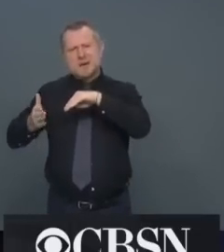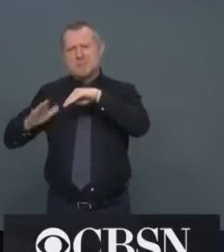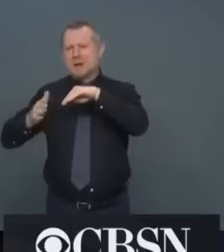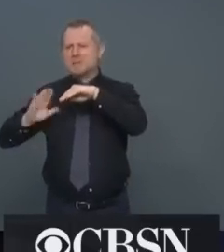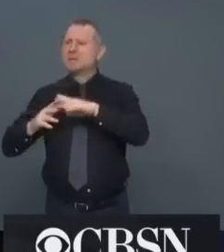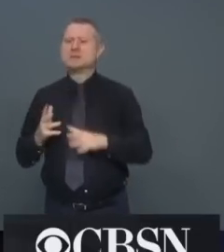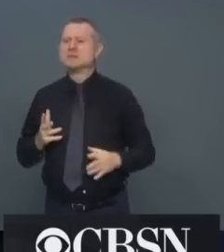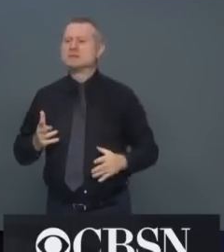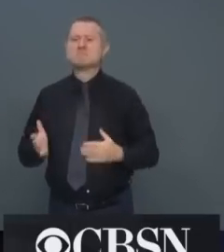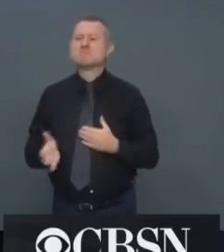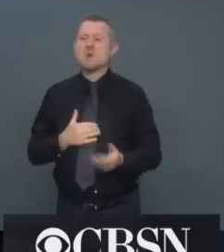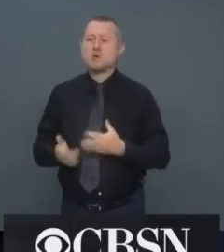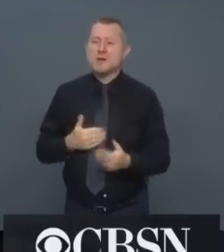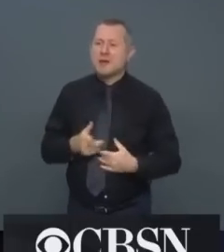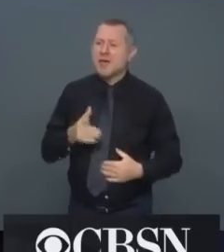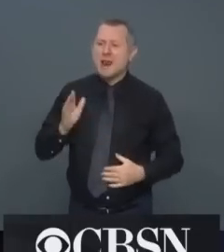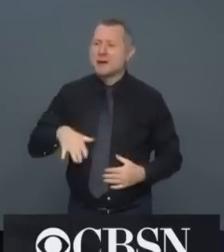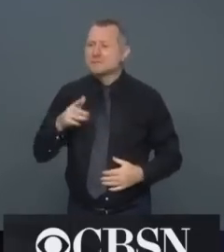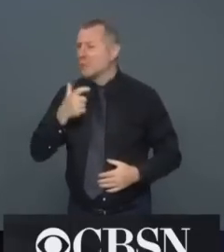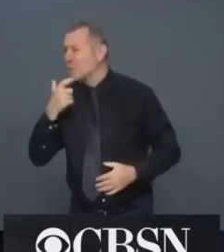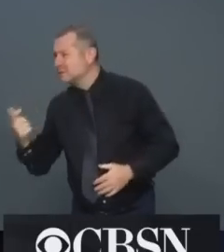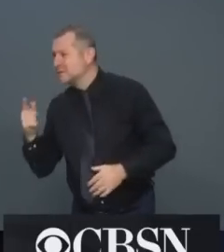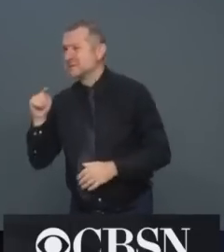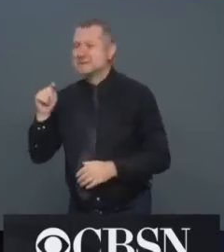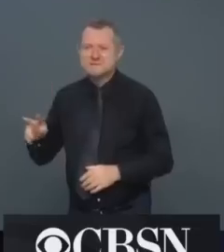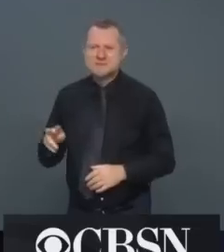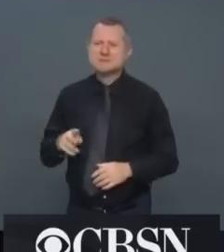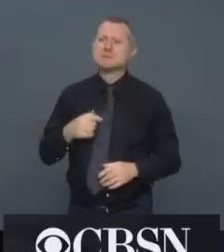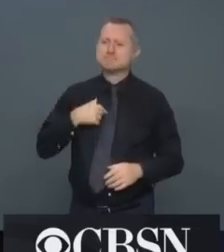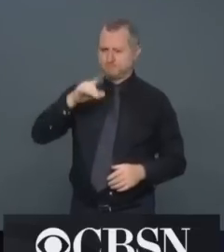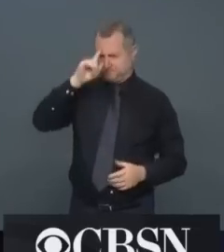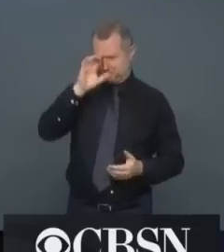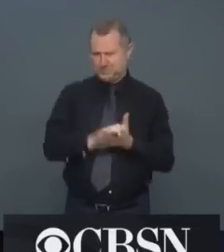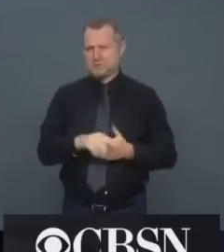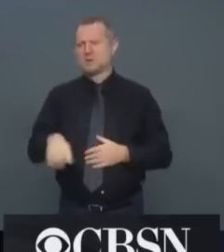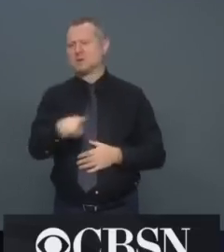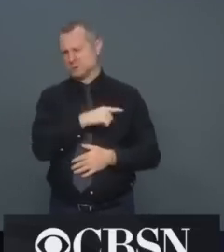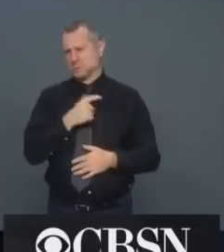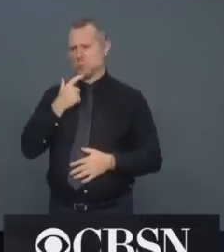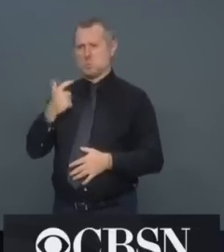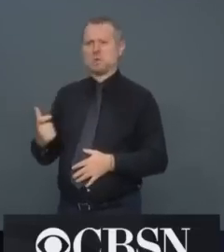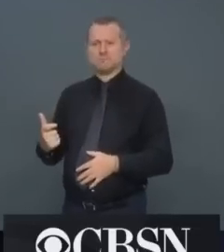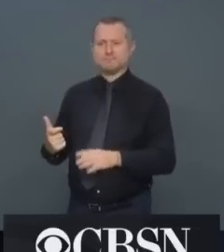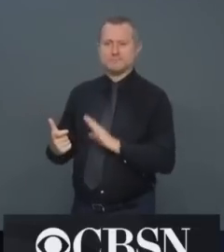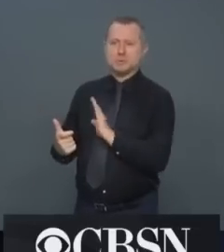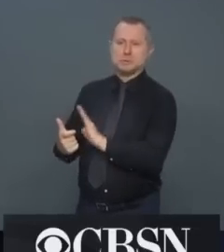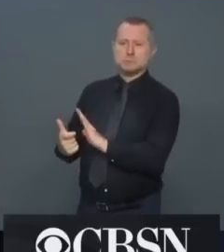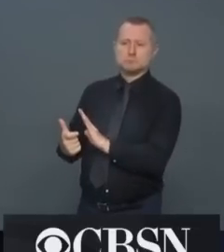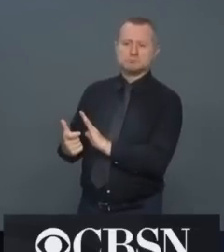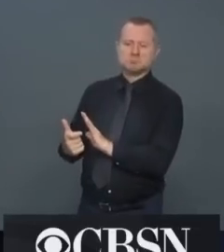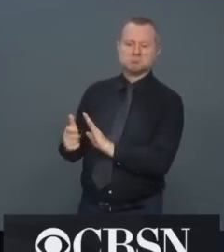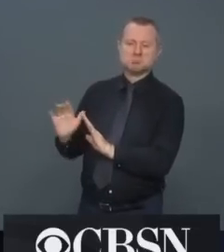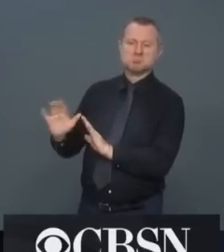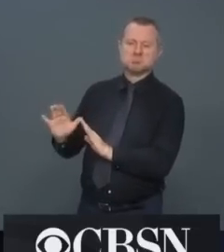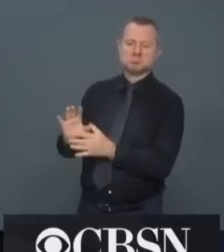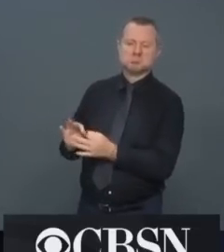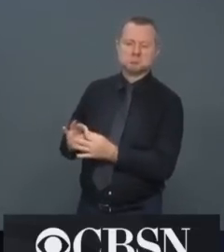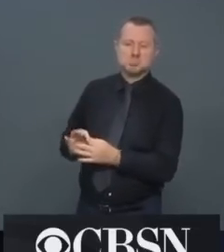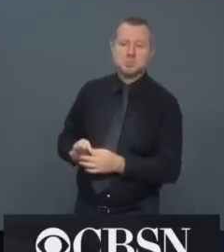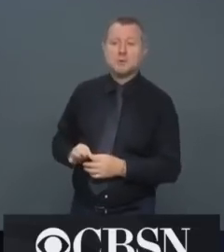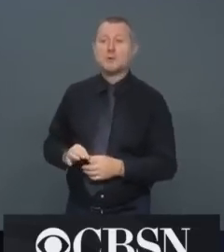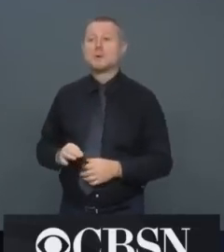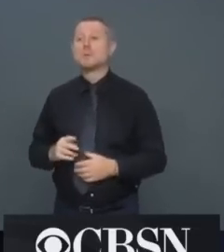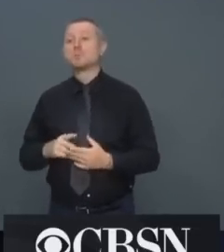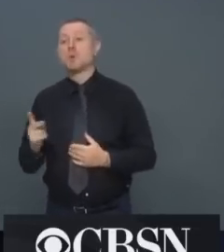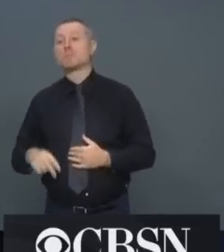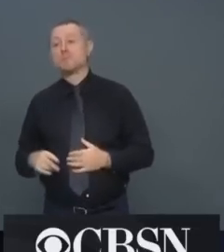broadcast. If there's anybody who didn't watch a broadcast, which I don't believe there is, they know that the crime problem has gone up. They know